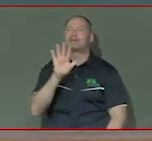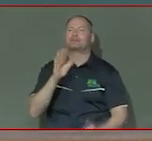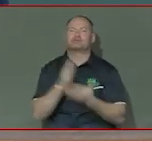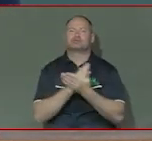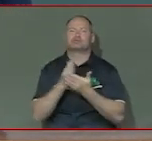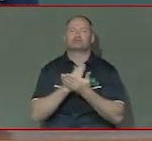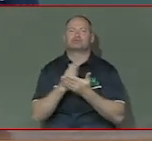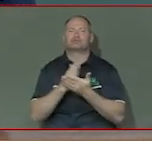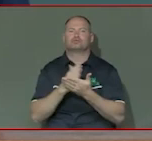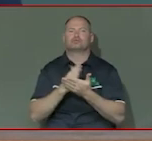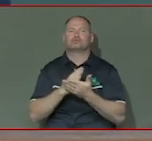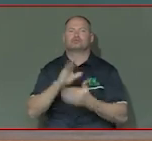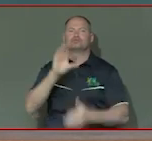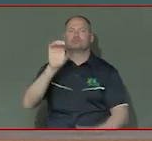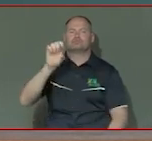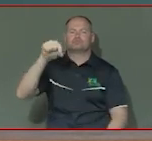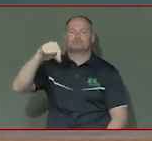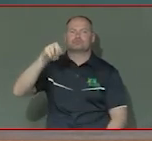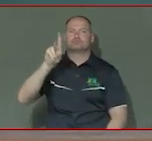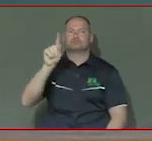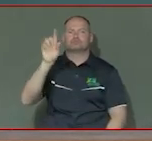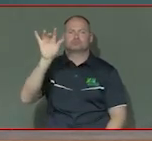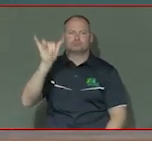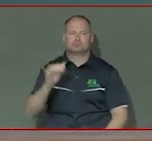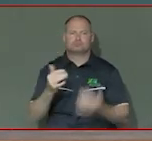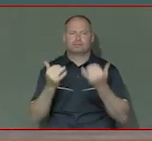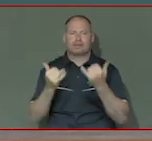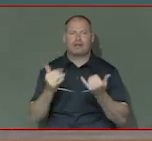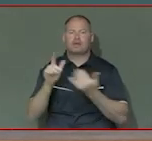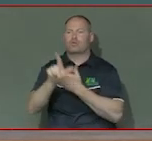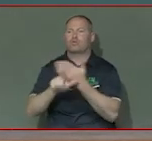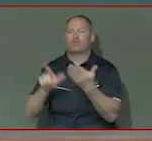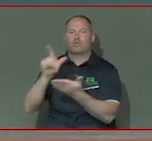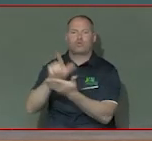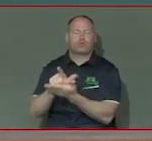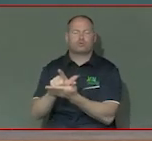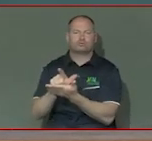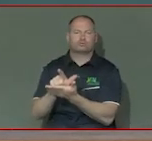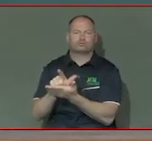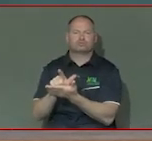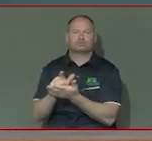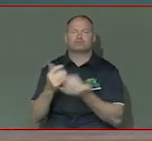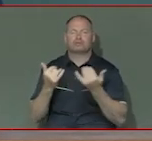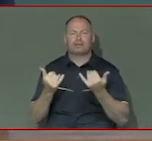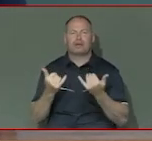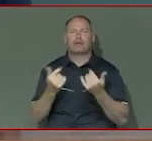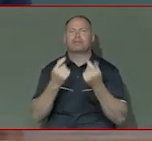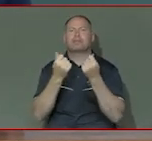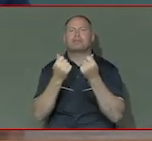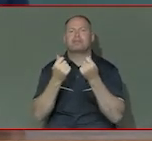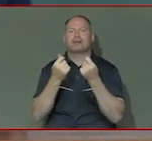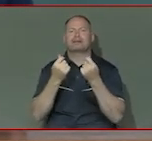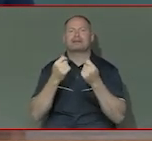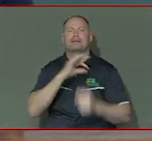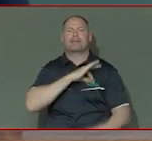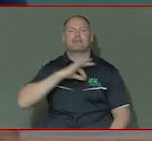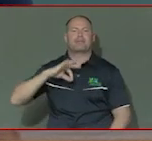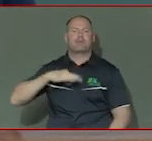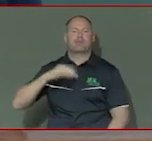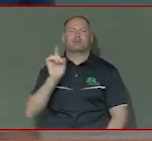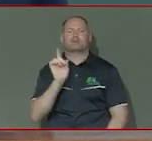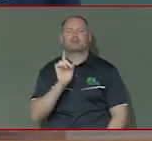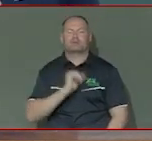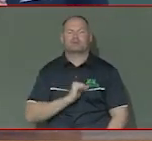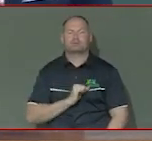equity and the average non-current loans. So what is capital employed? You must just make a note.